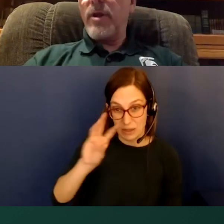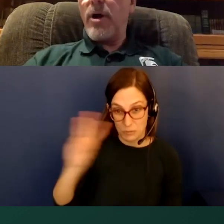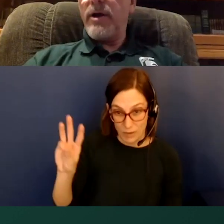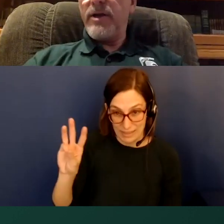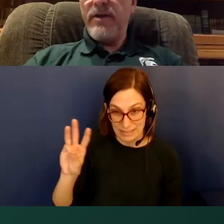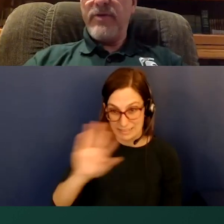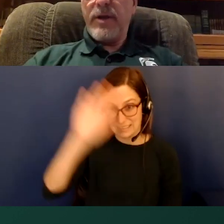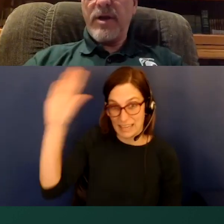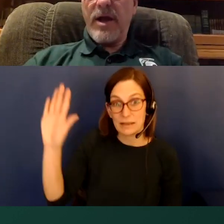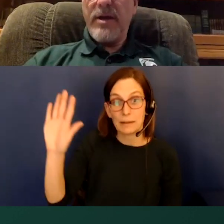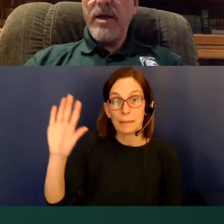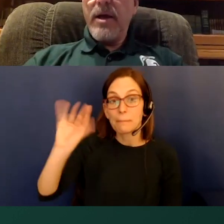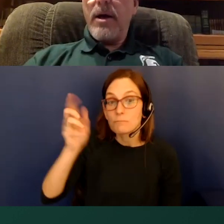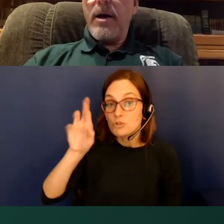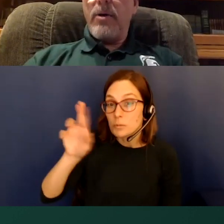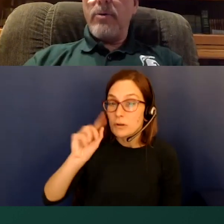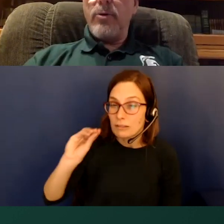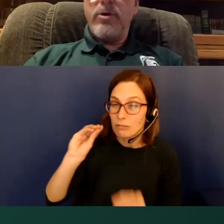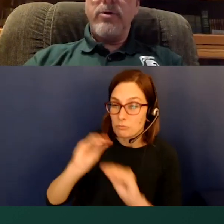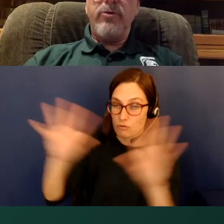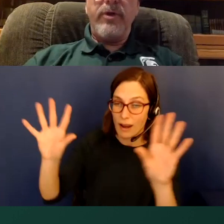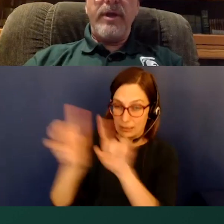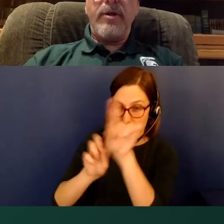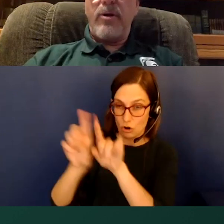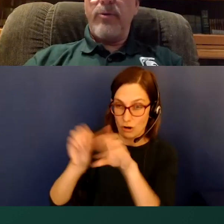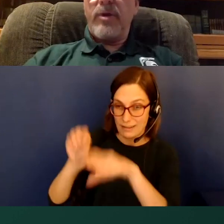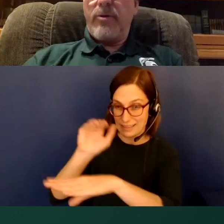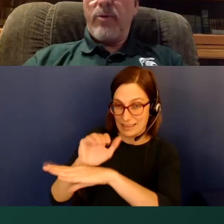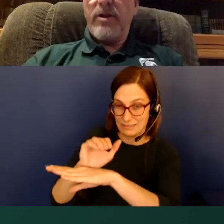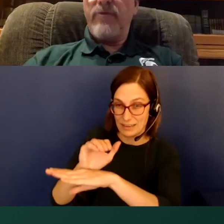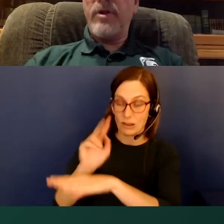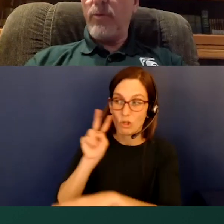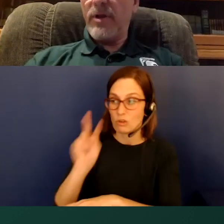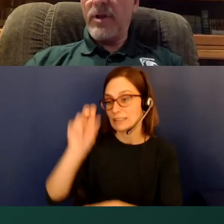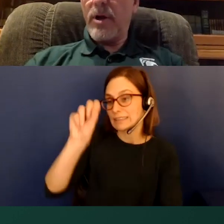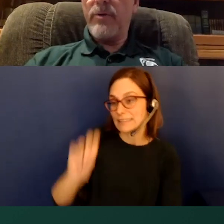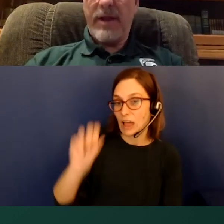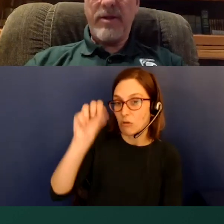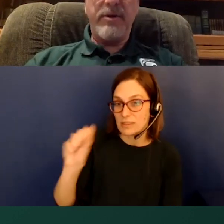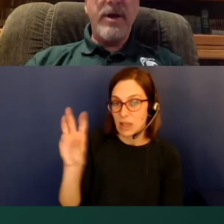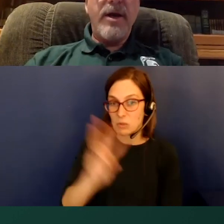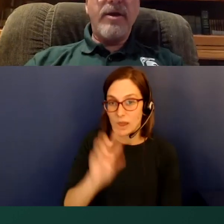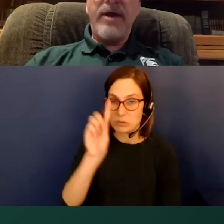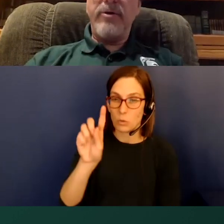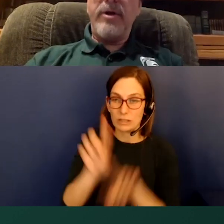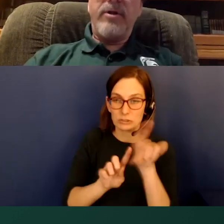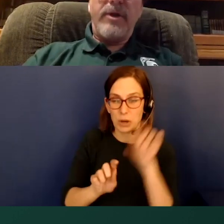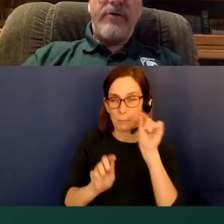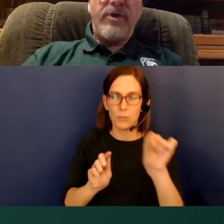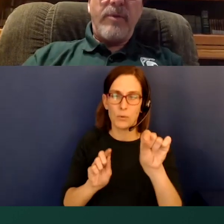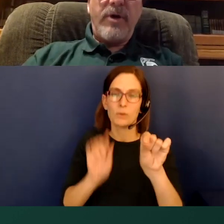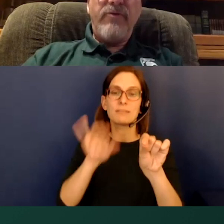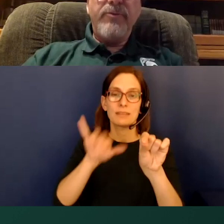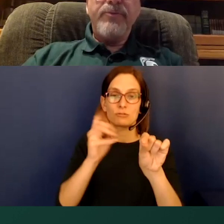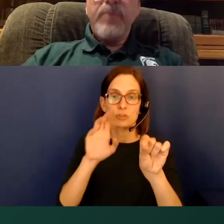brightest star in the evening sky. Look to the south or southwest. If you see one star, that's it. Saturn is to the